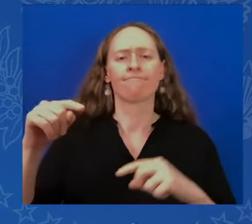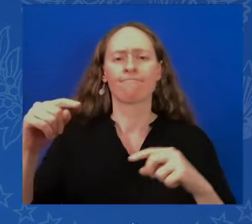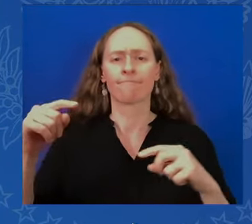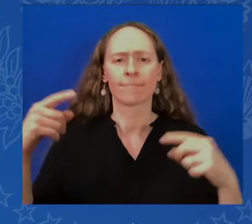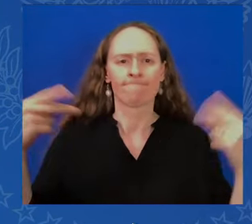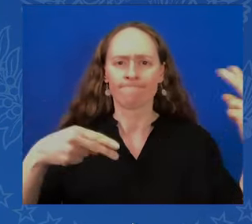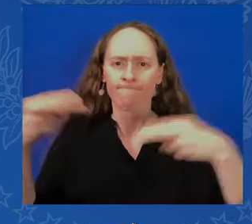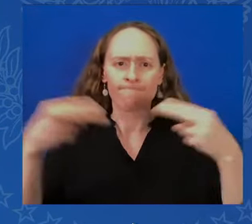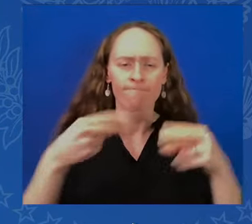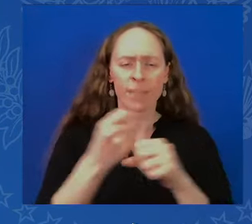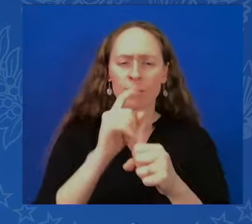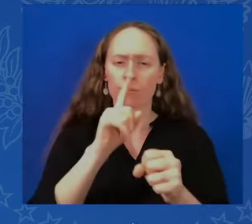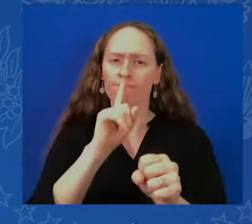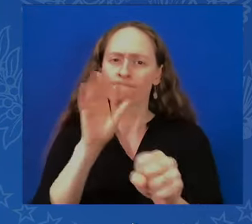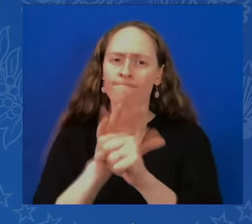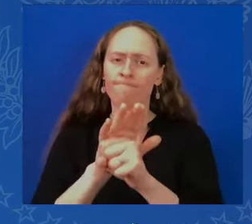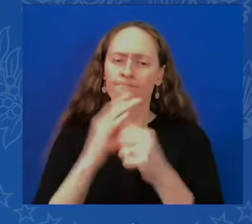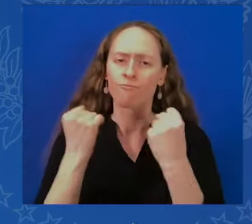employees.